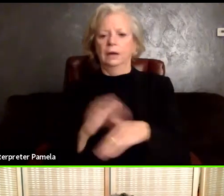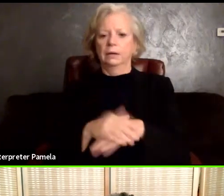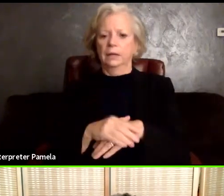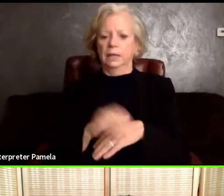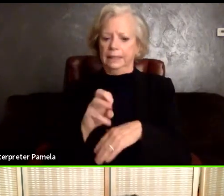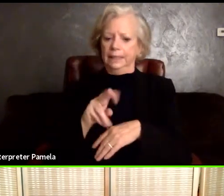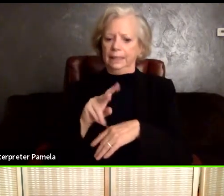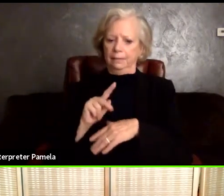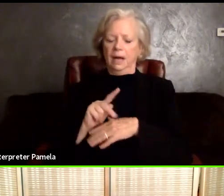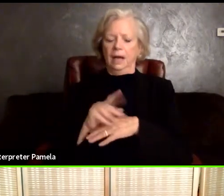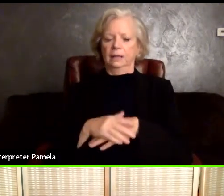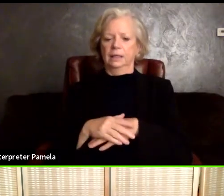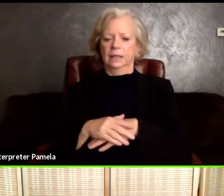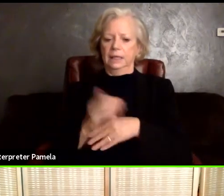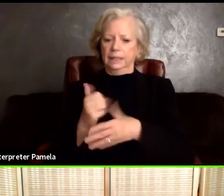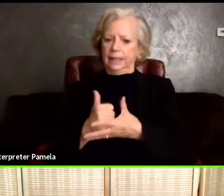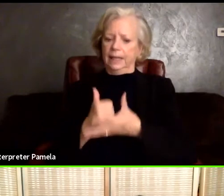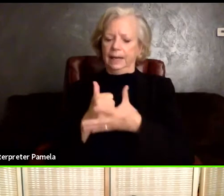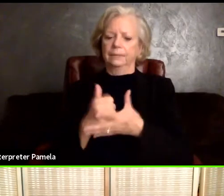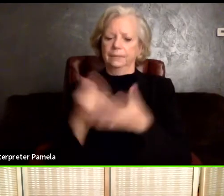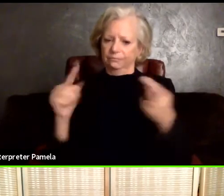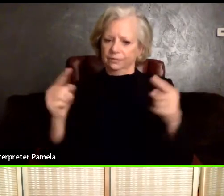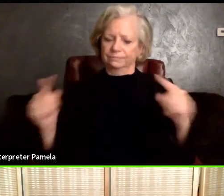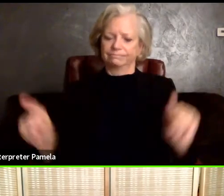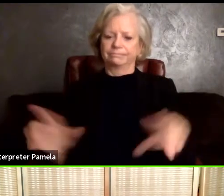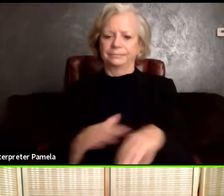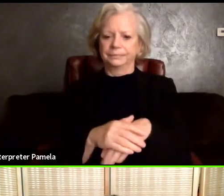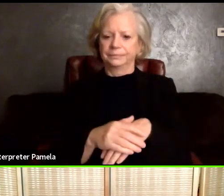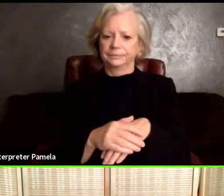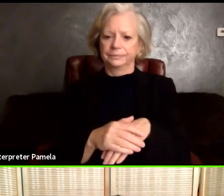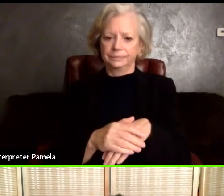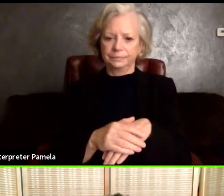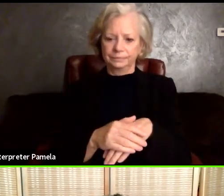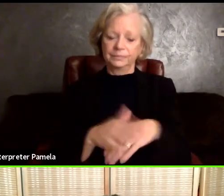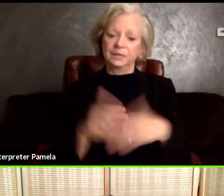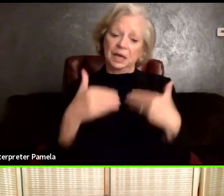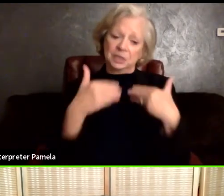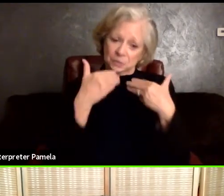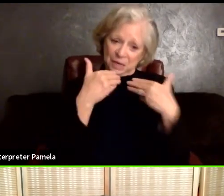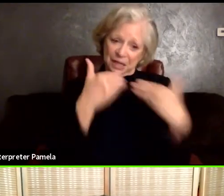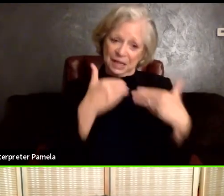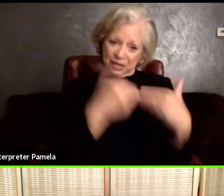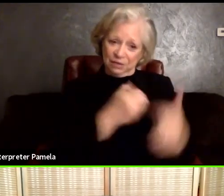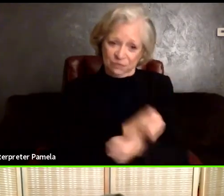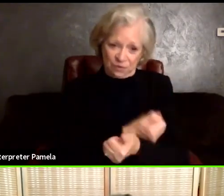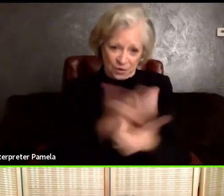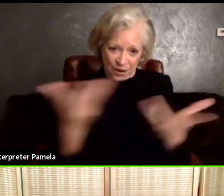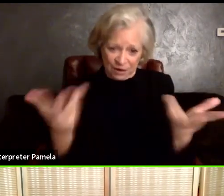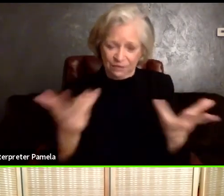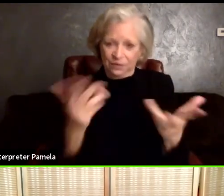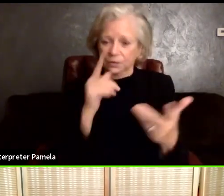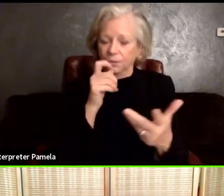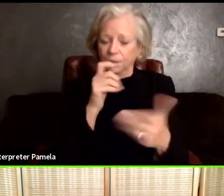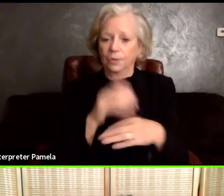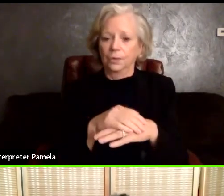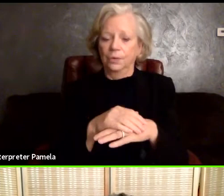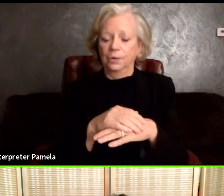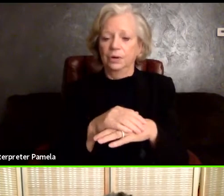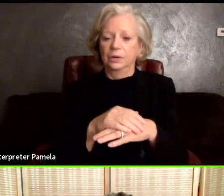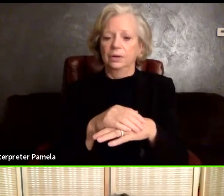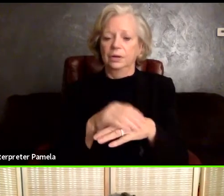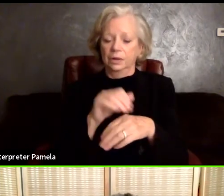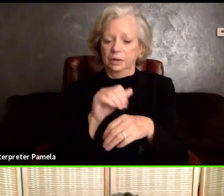them to thrive. And so actually, I just want to take my hat off to all of you who have been doing that work with schools